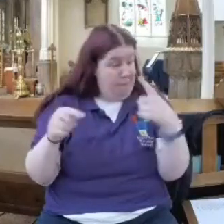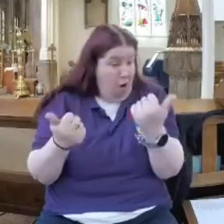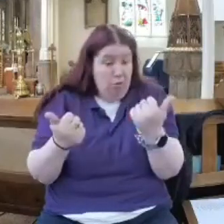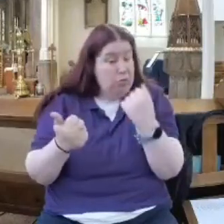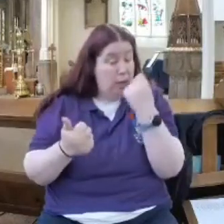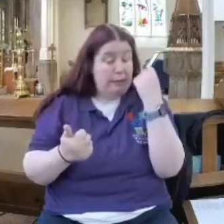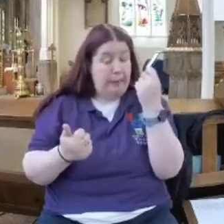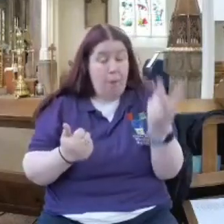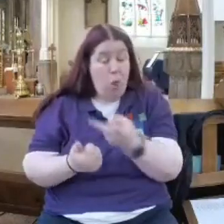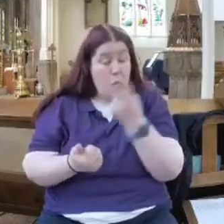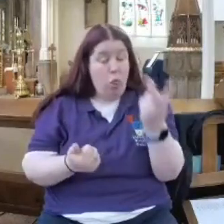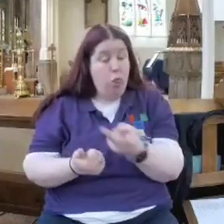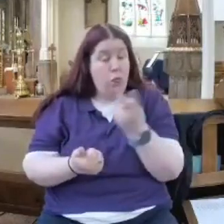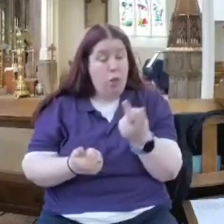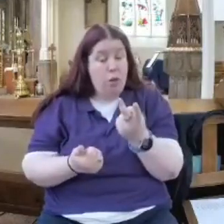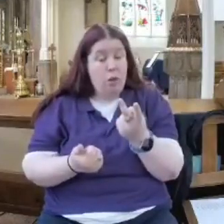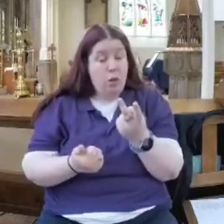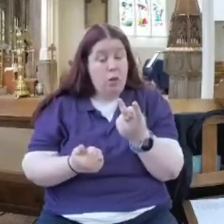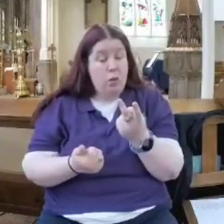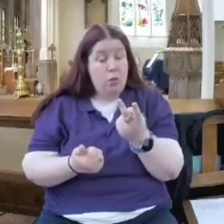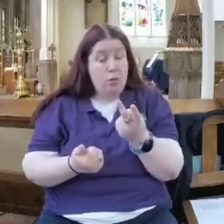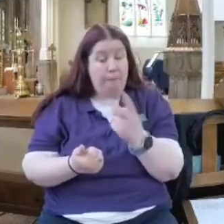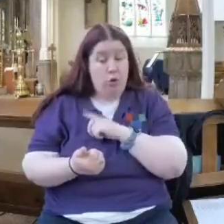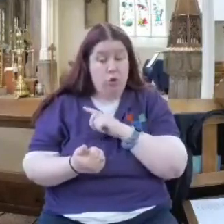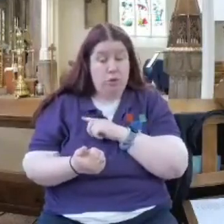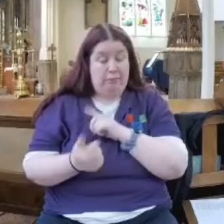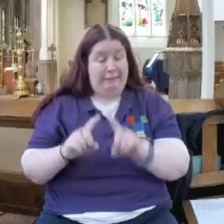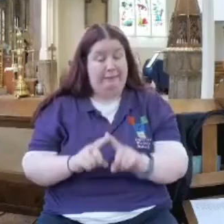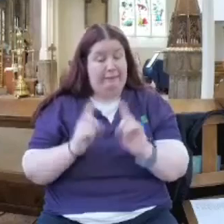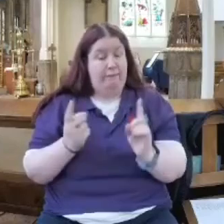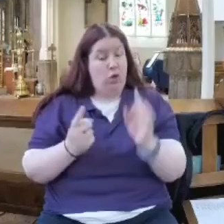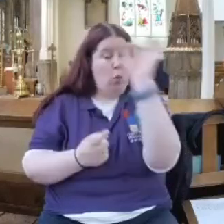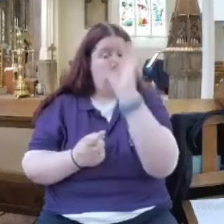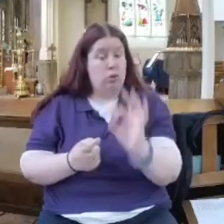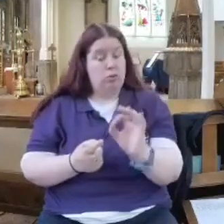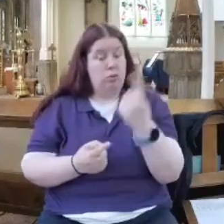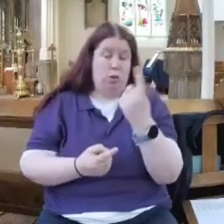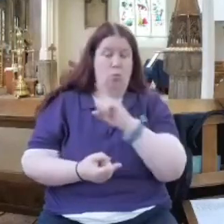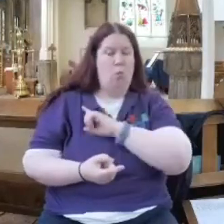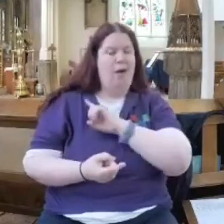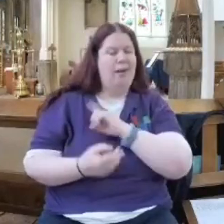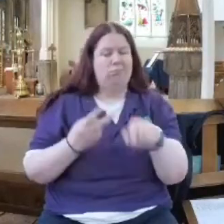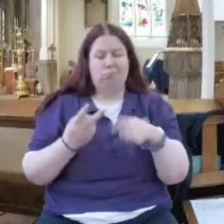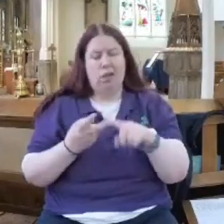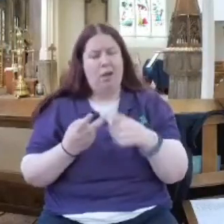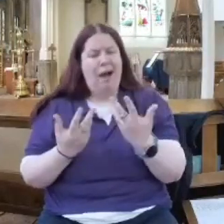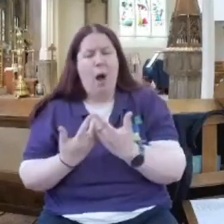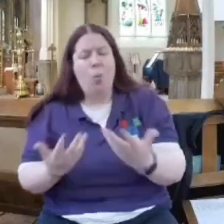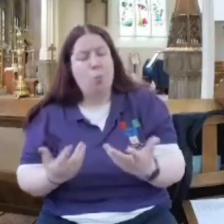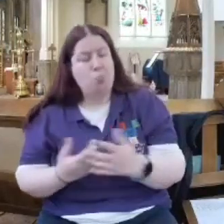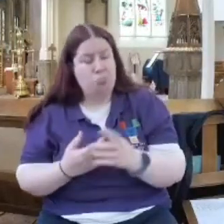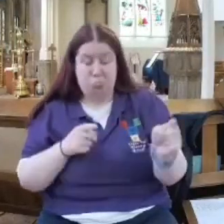true, but since they address different questions, one why, the other how.